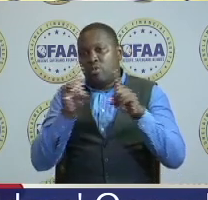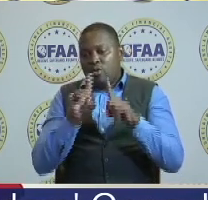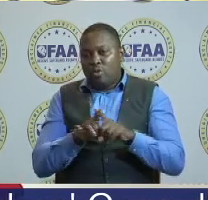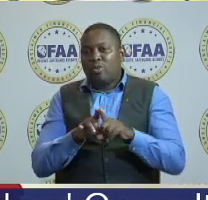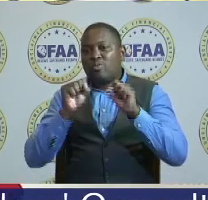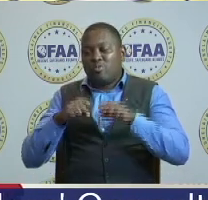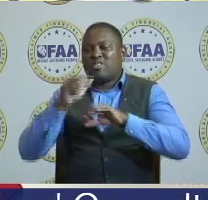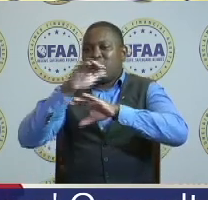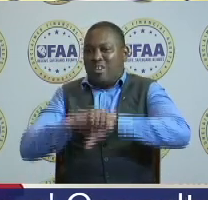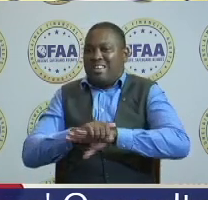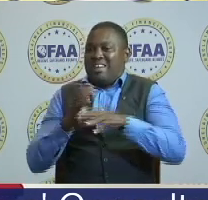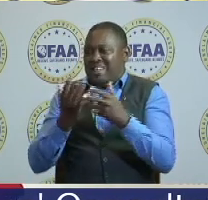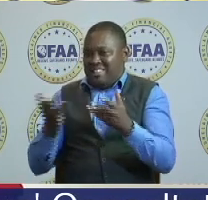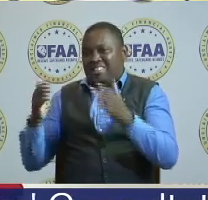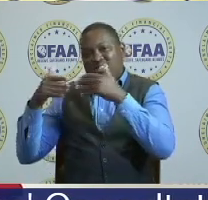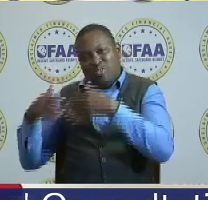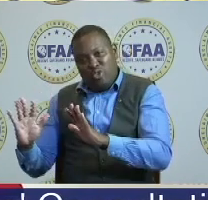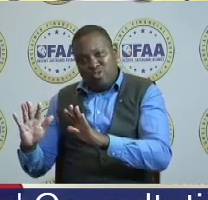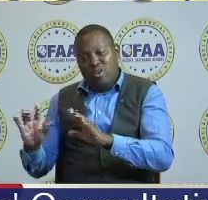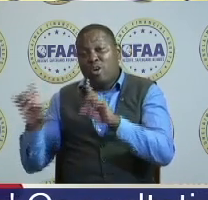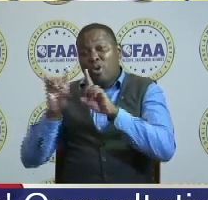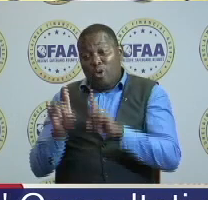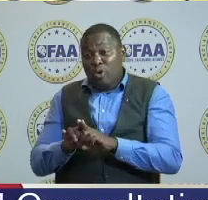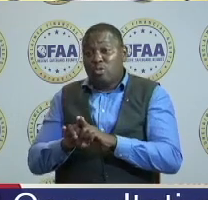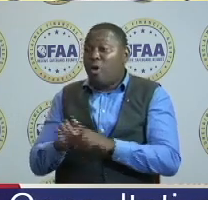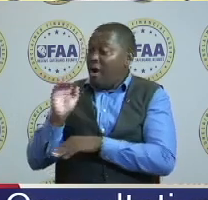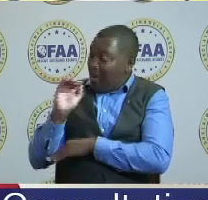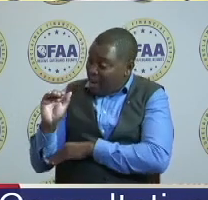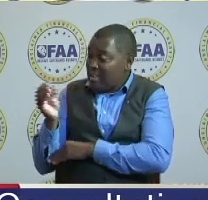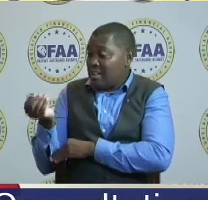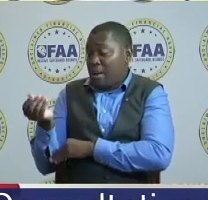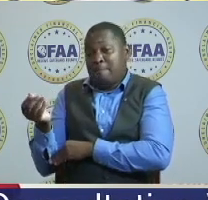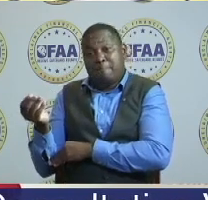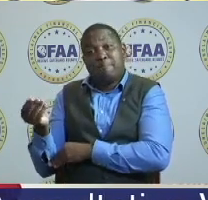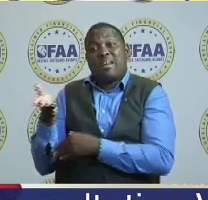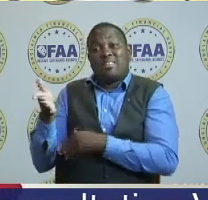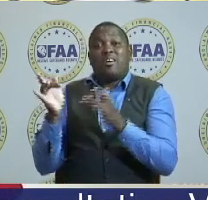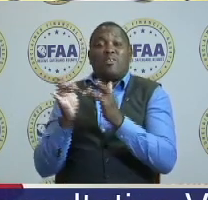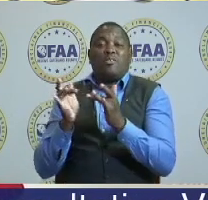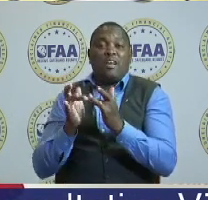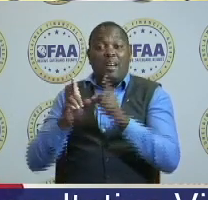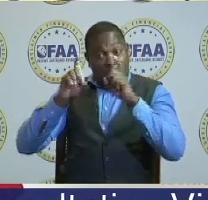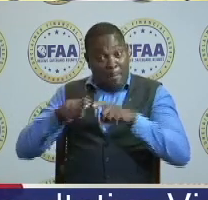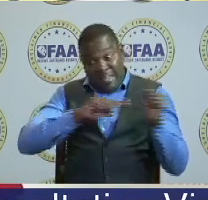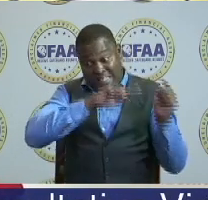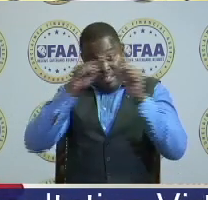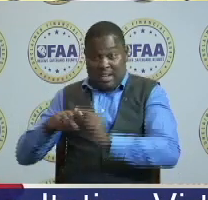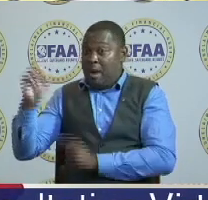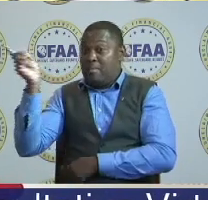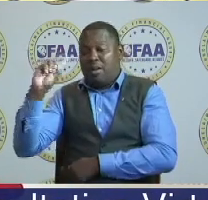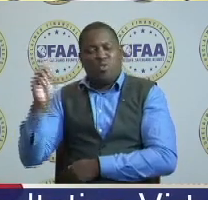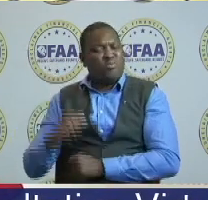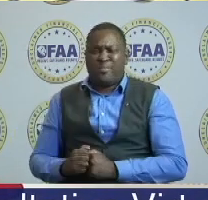your assets and also claim the money online. And you don't even have to come to Nairobi. You can claim your